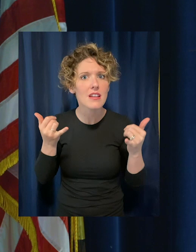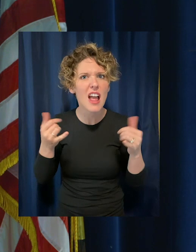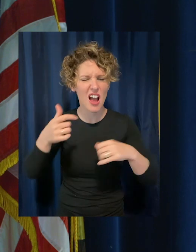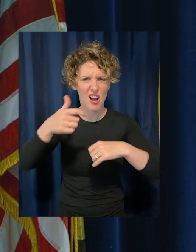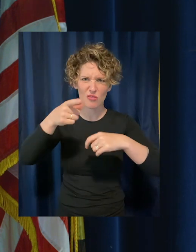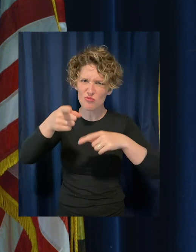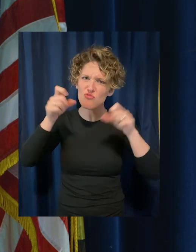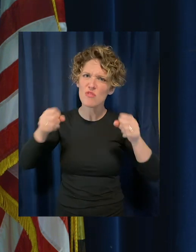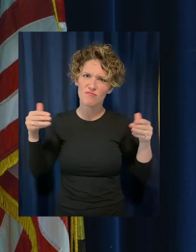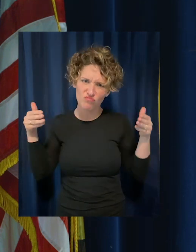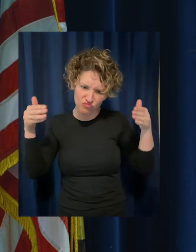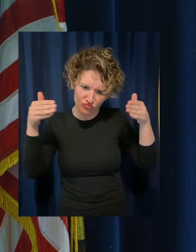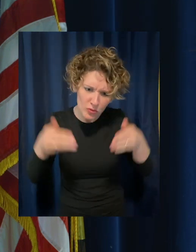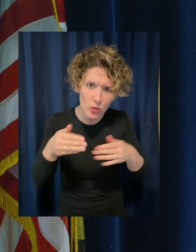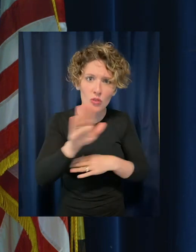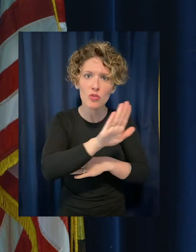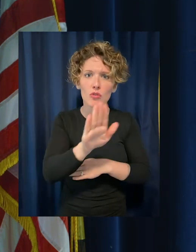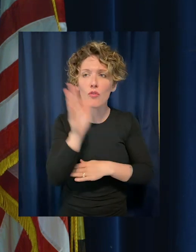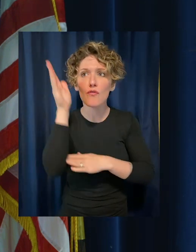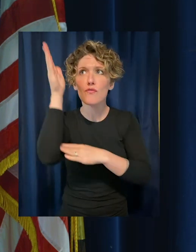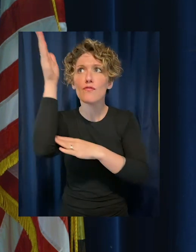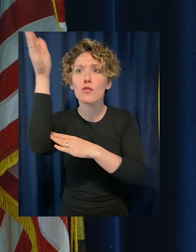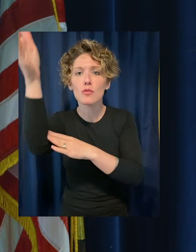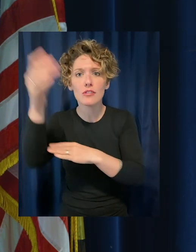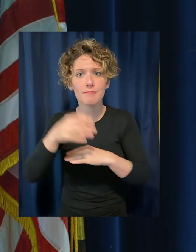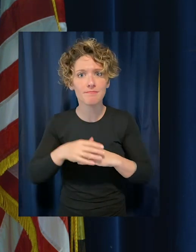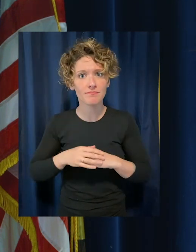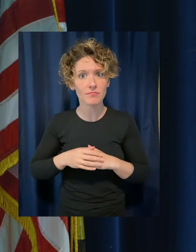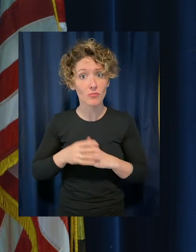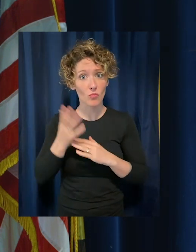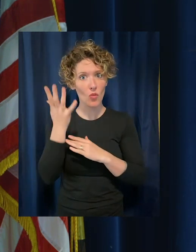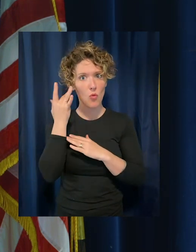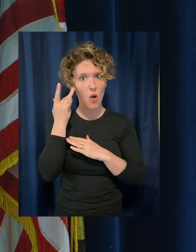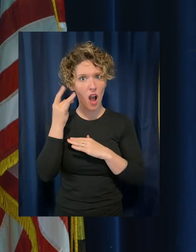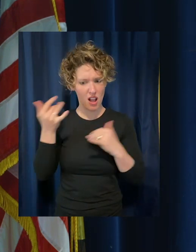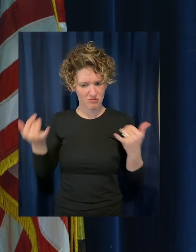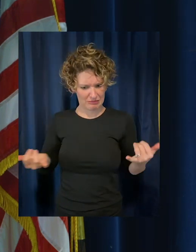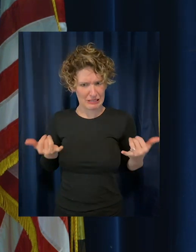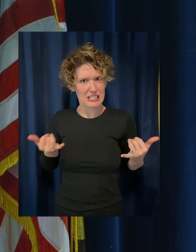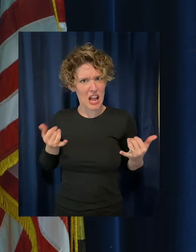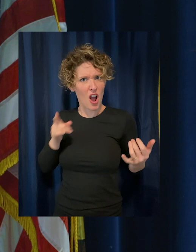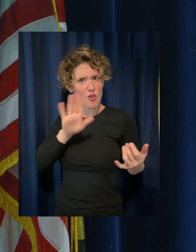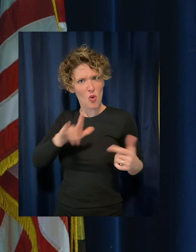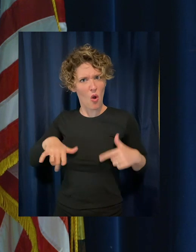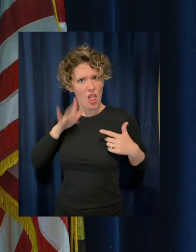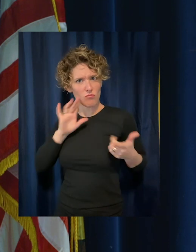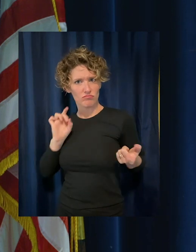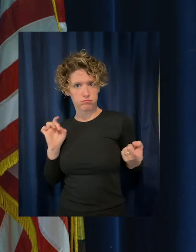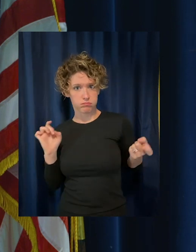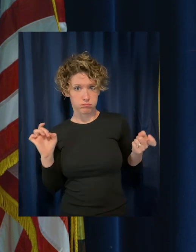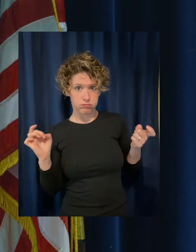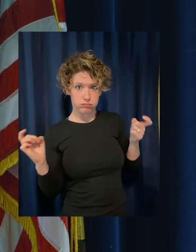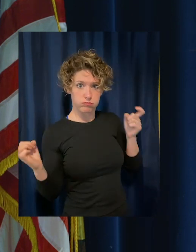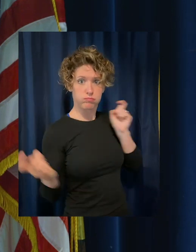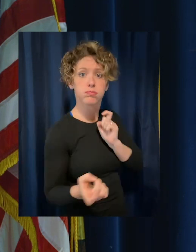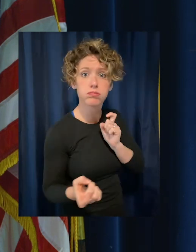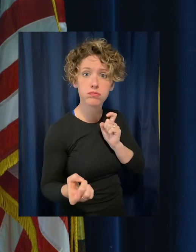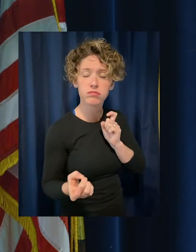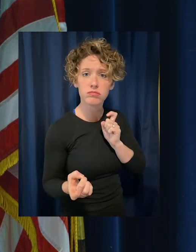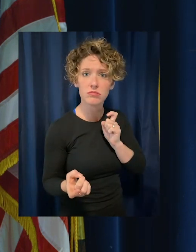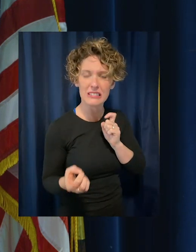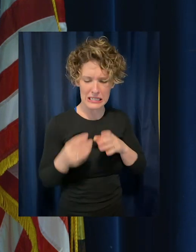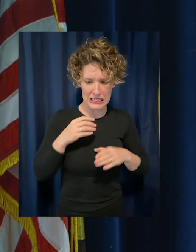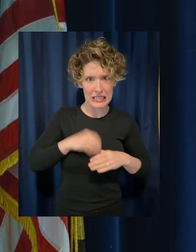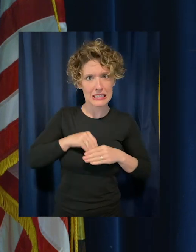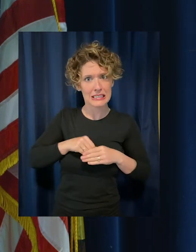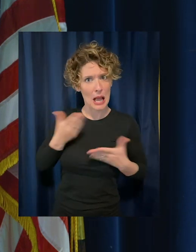is a time of transition in your lives. It's full of apprehension and uncertainty. And it's also an